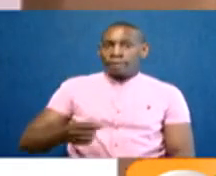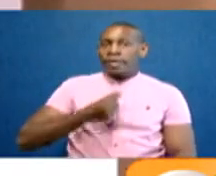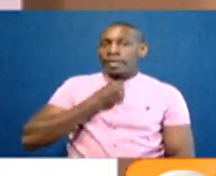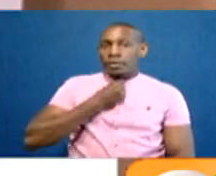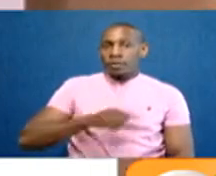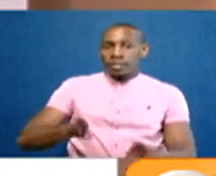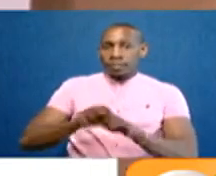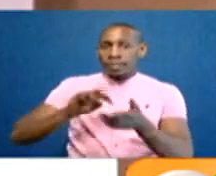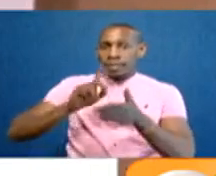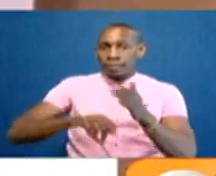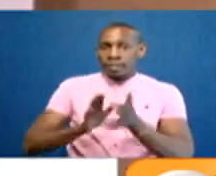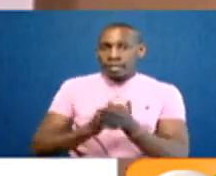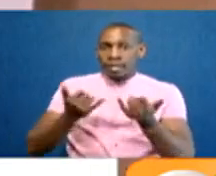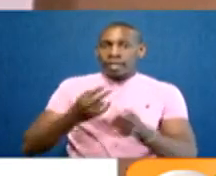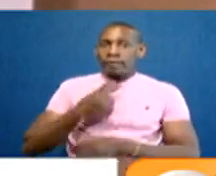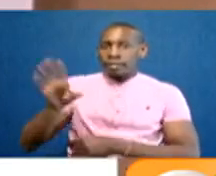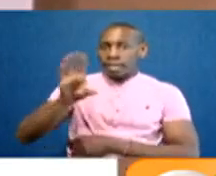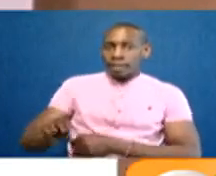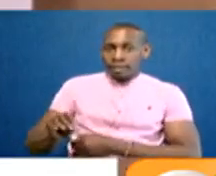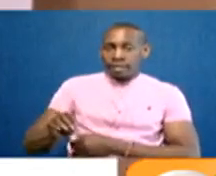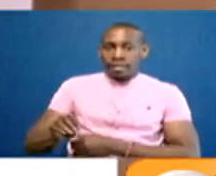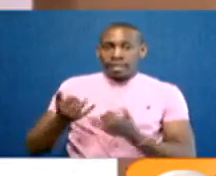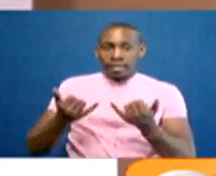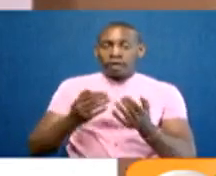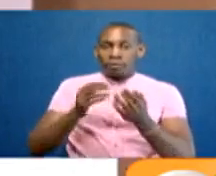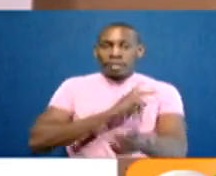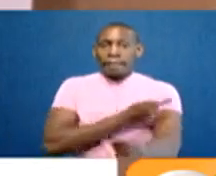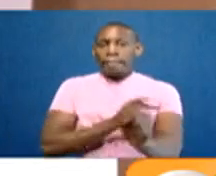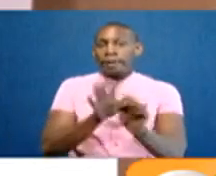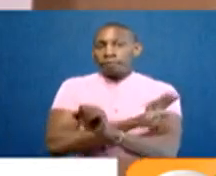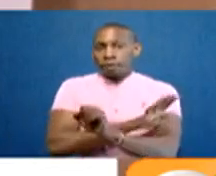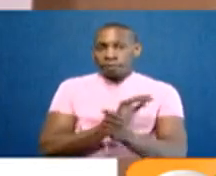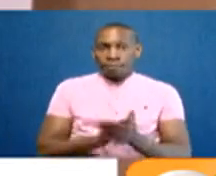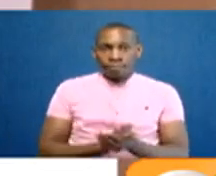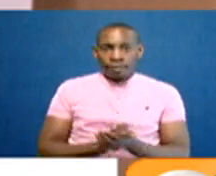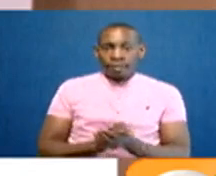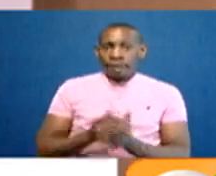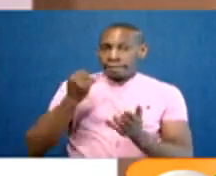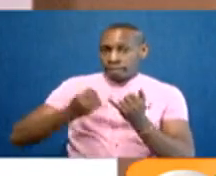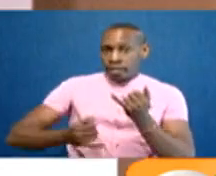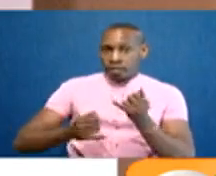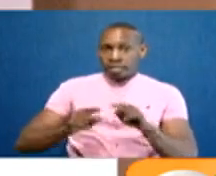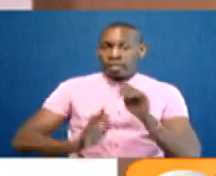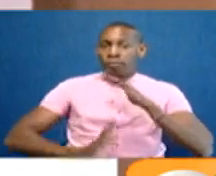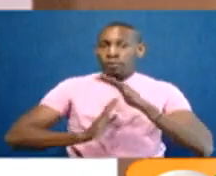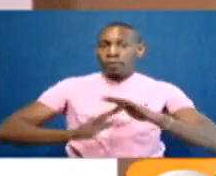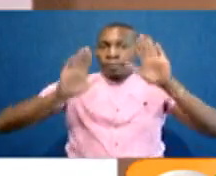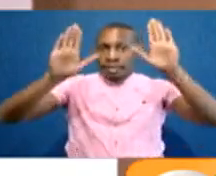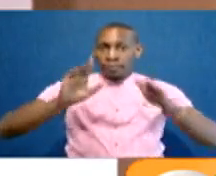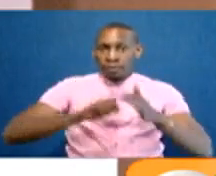Union. That means then our voice in Africa is powerful. Lastly, and more